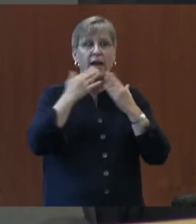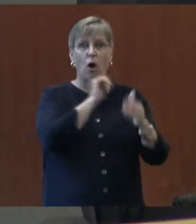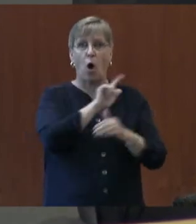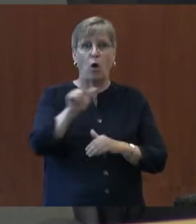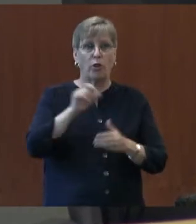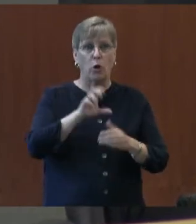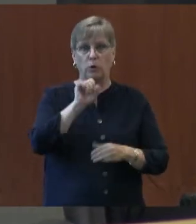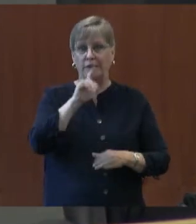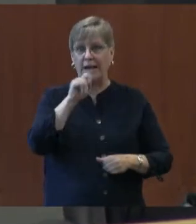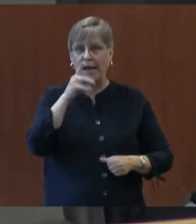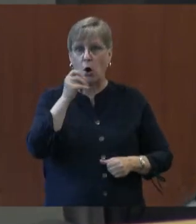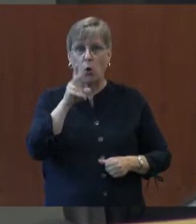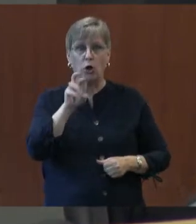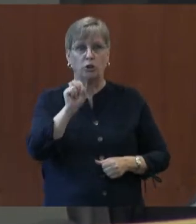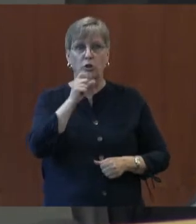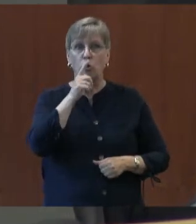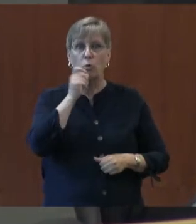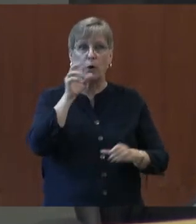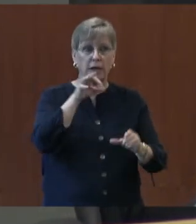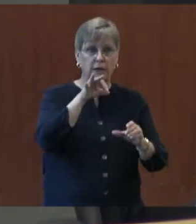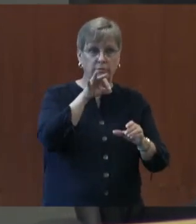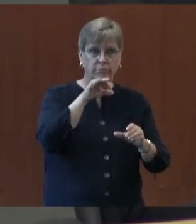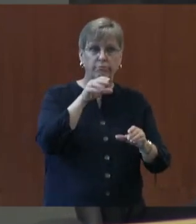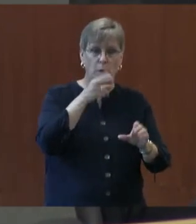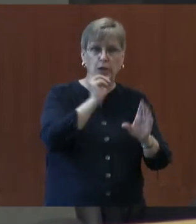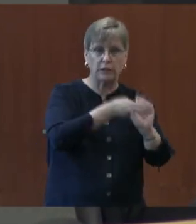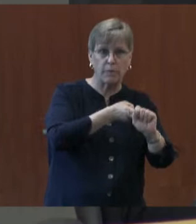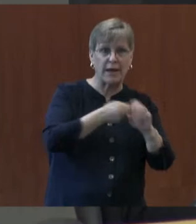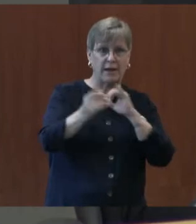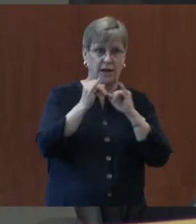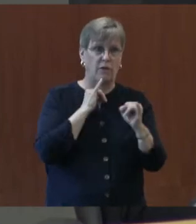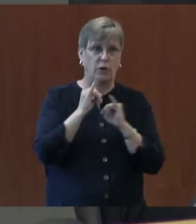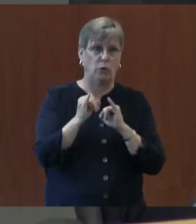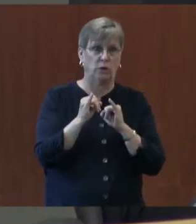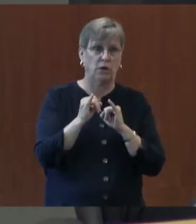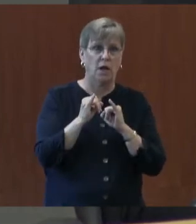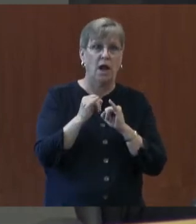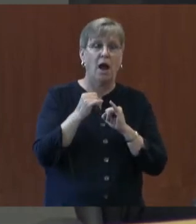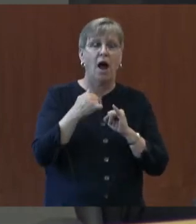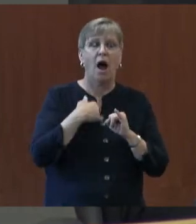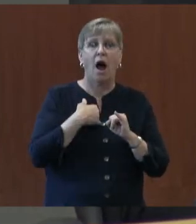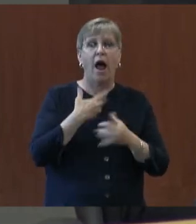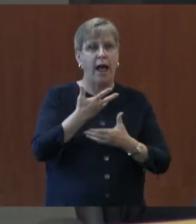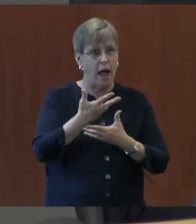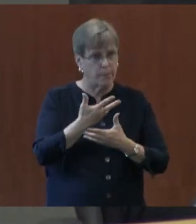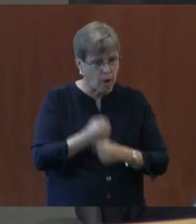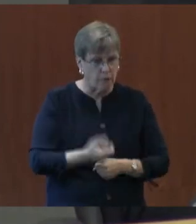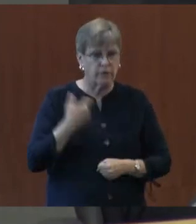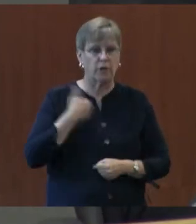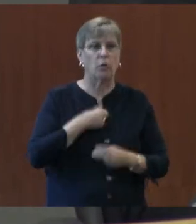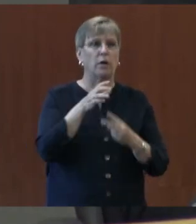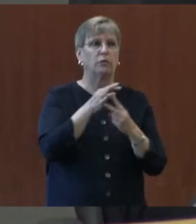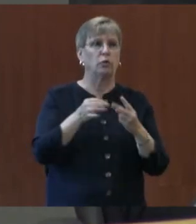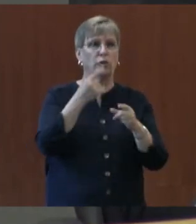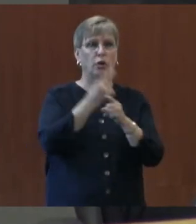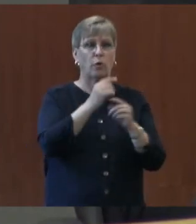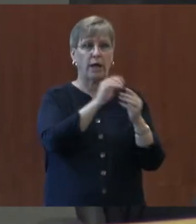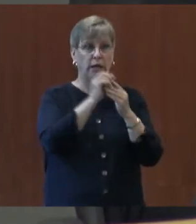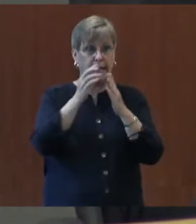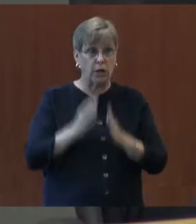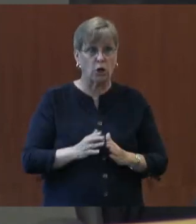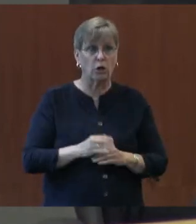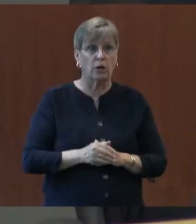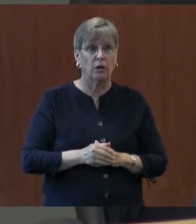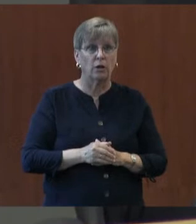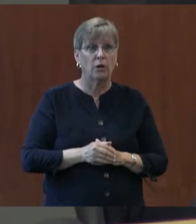those stakeholders who participated in the interviews, and I am confident that we have chosen the right leader